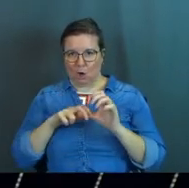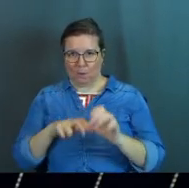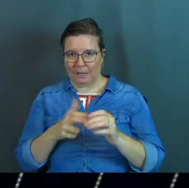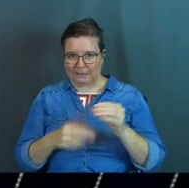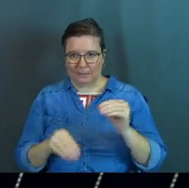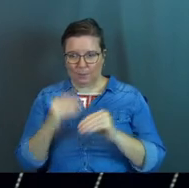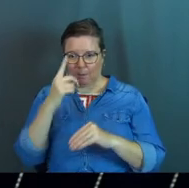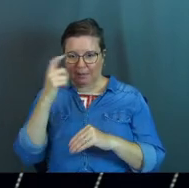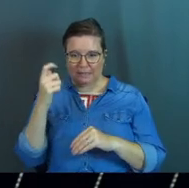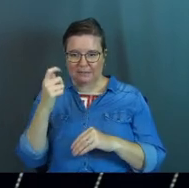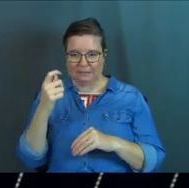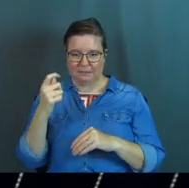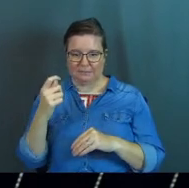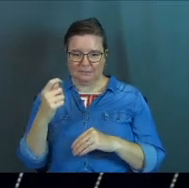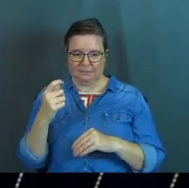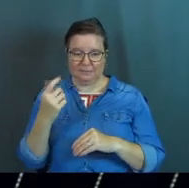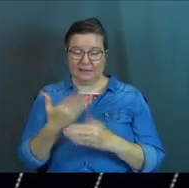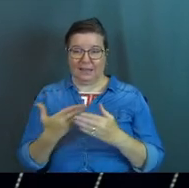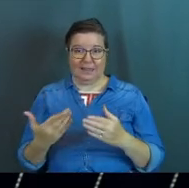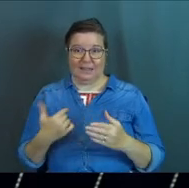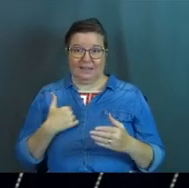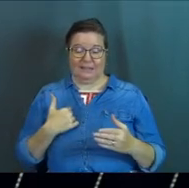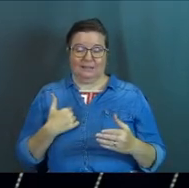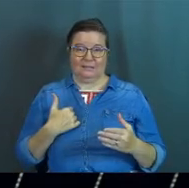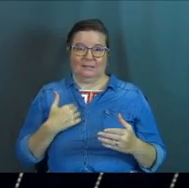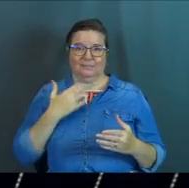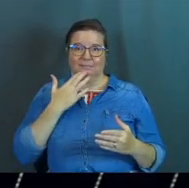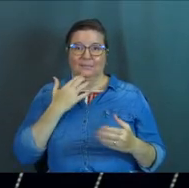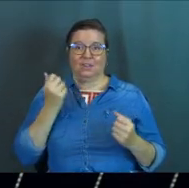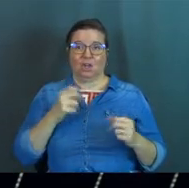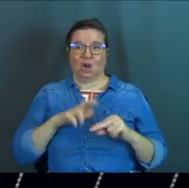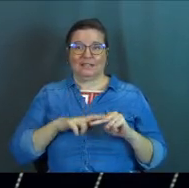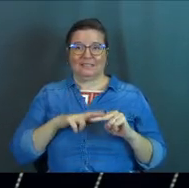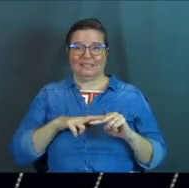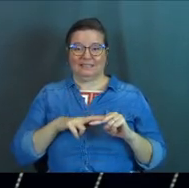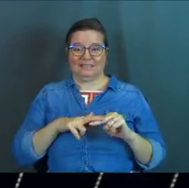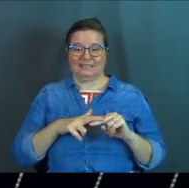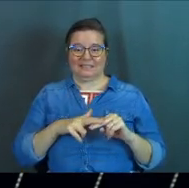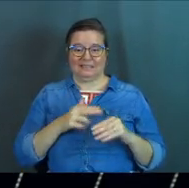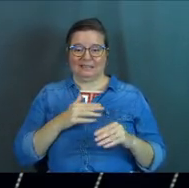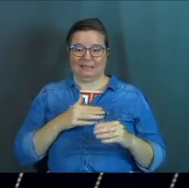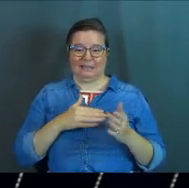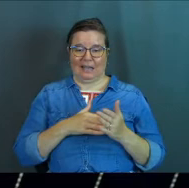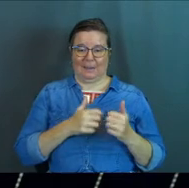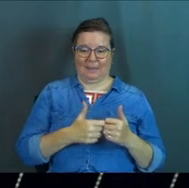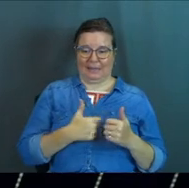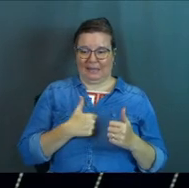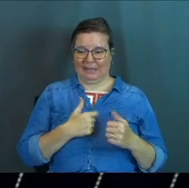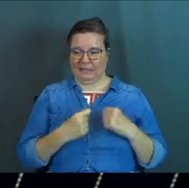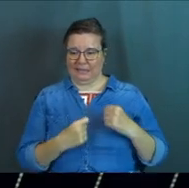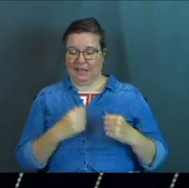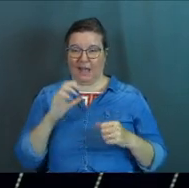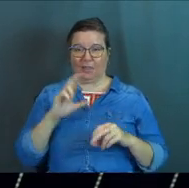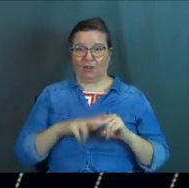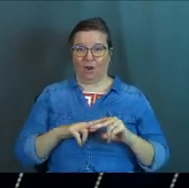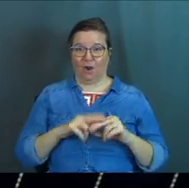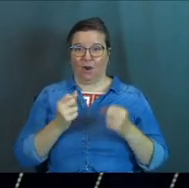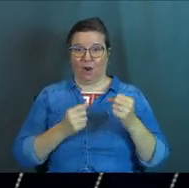rides anymore, because the thing is it's the car seat against me, and the car seat will